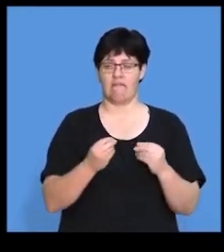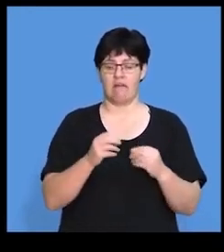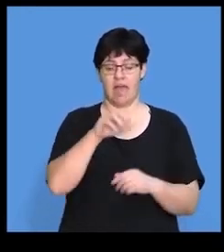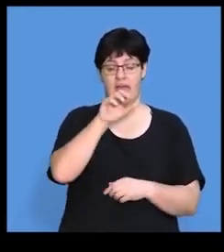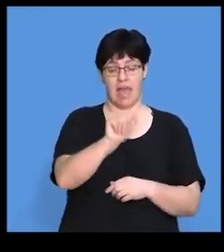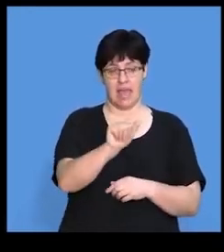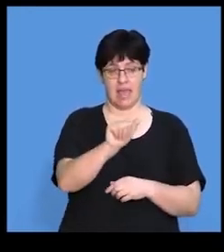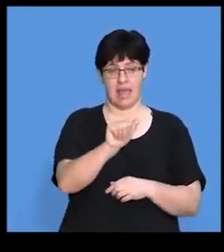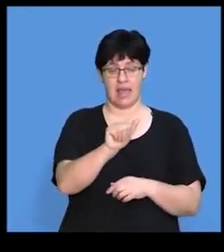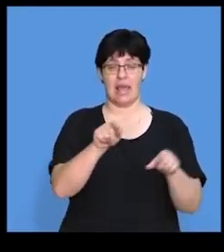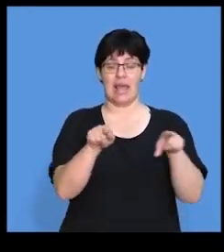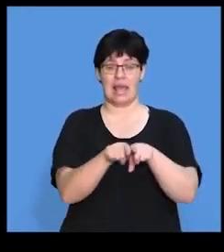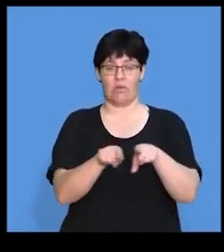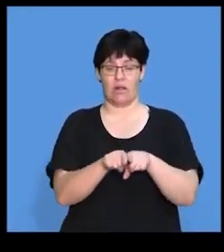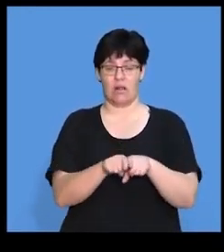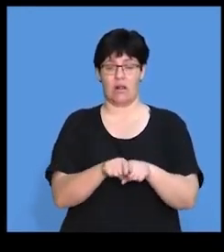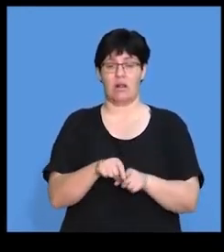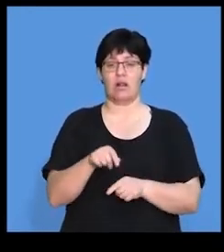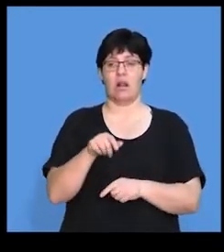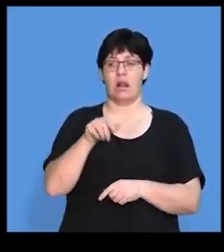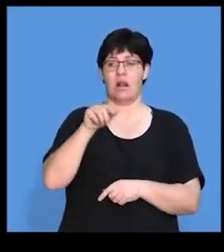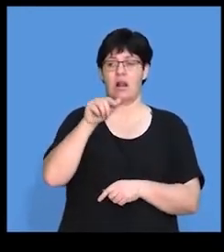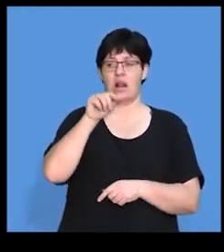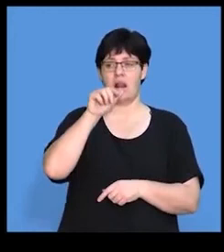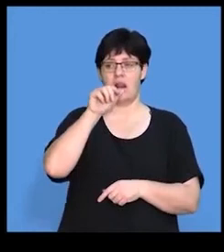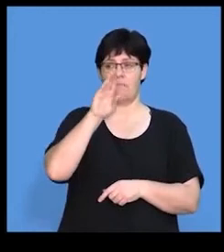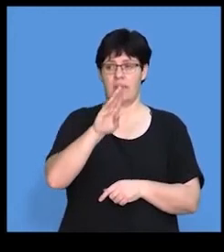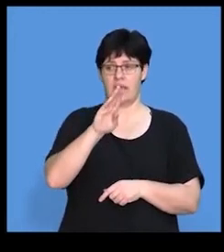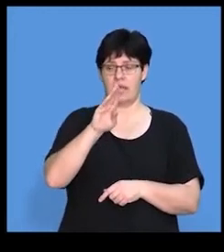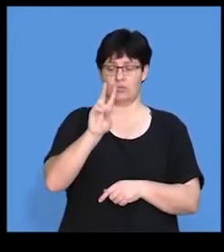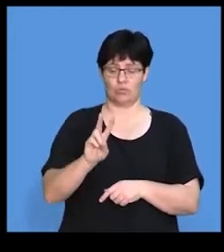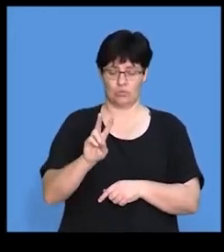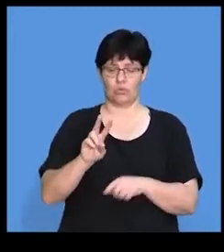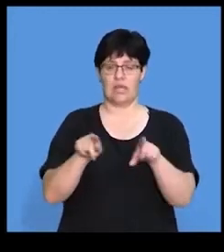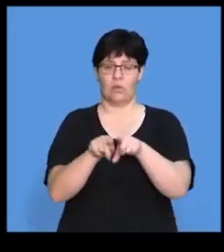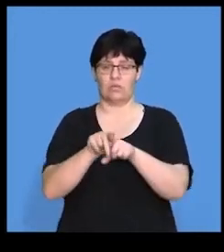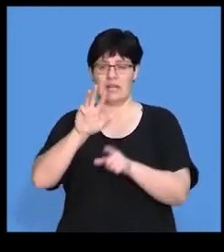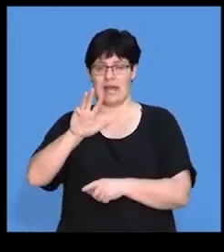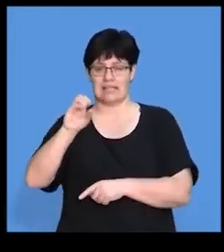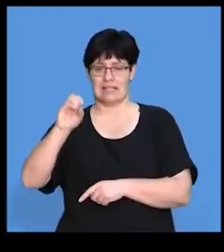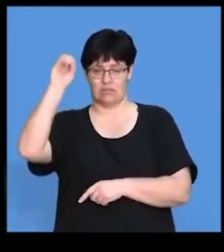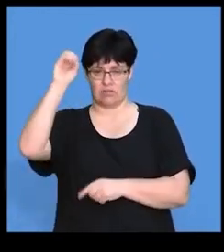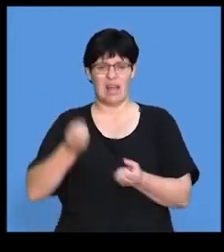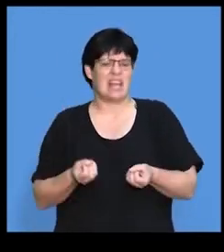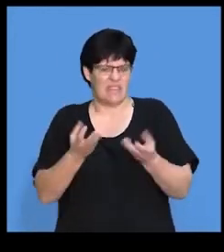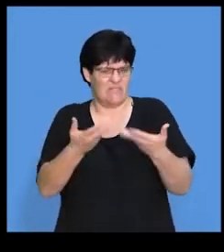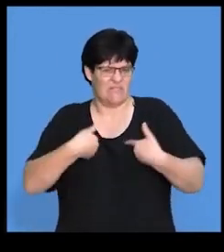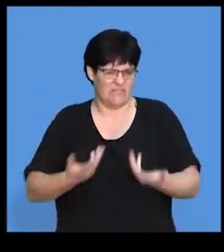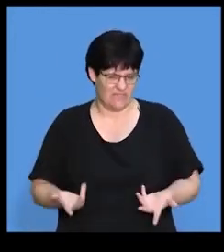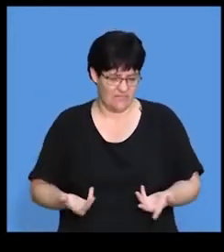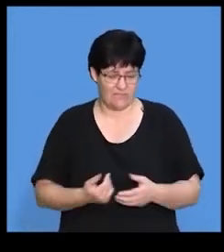got angle A is equal to angle B2 is equal to 90 degrees, and that's